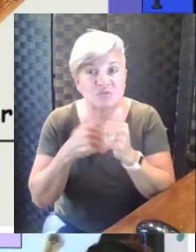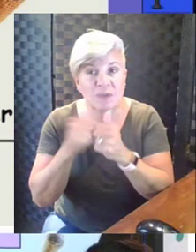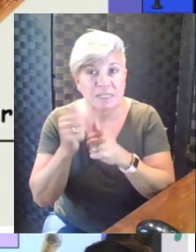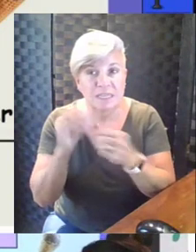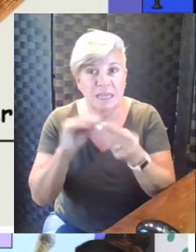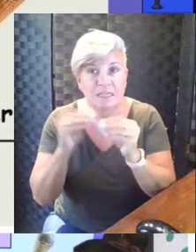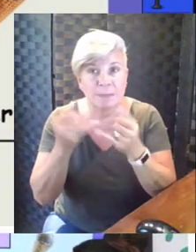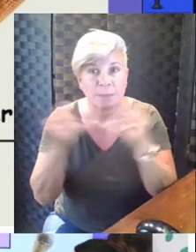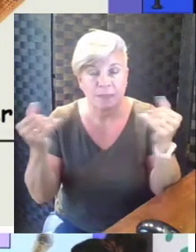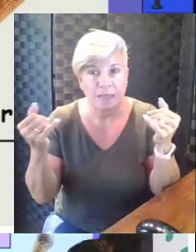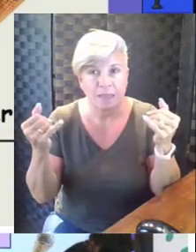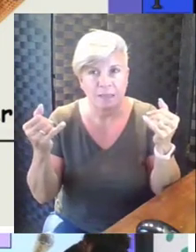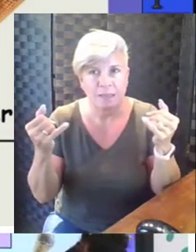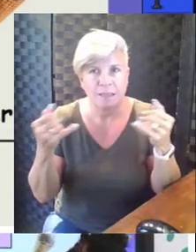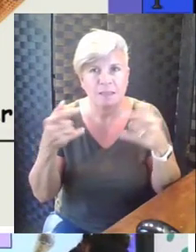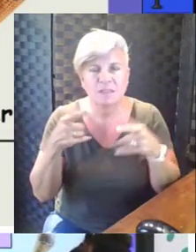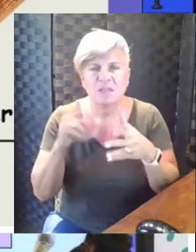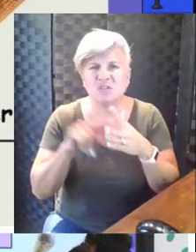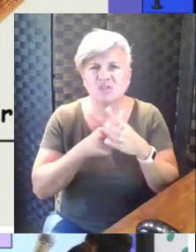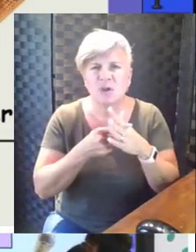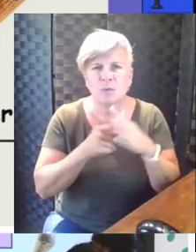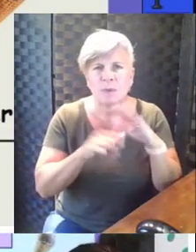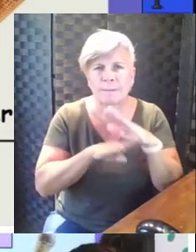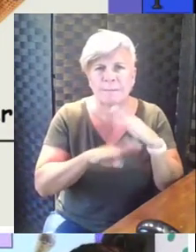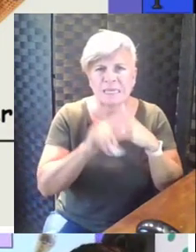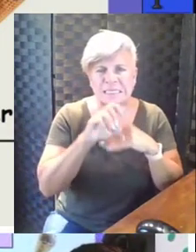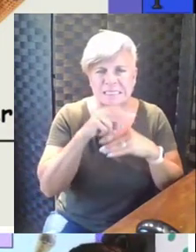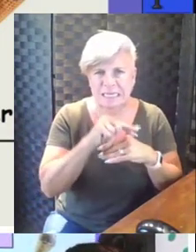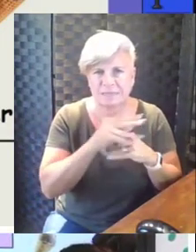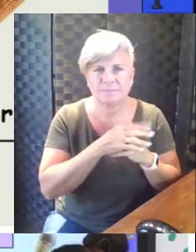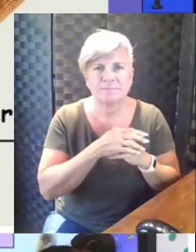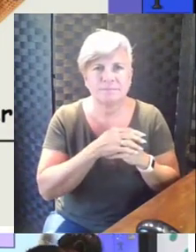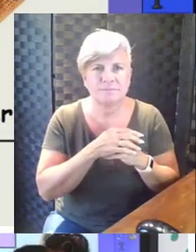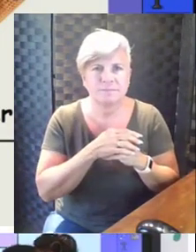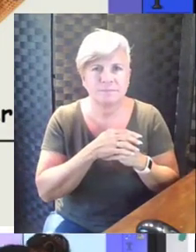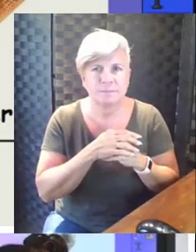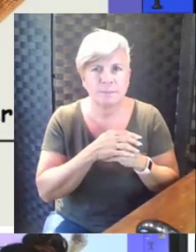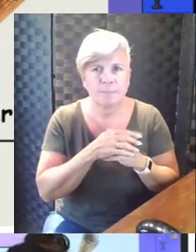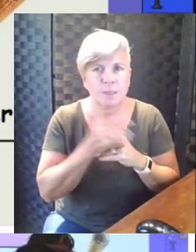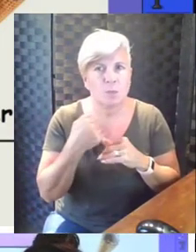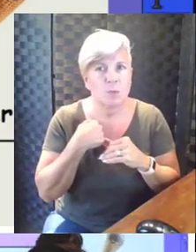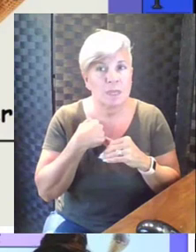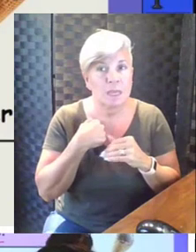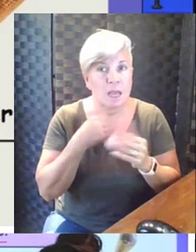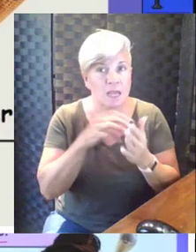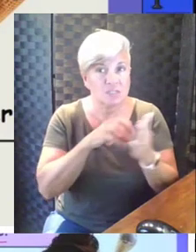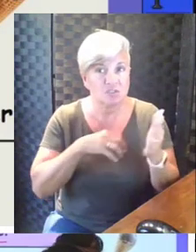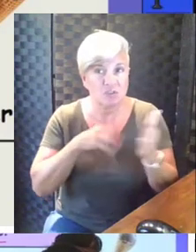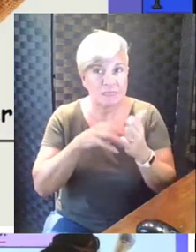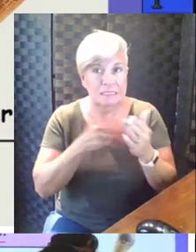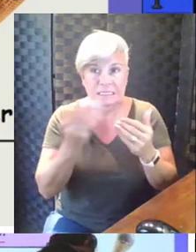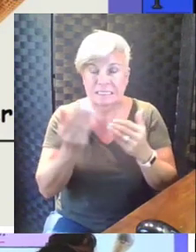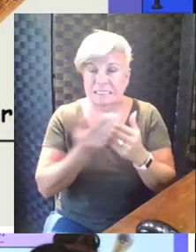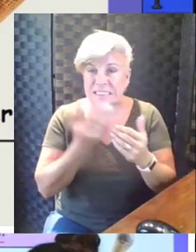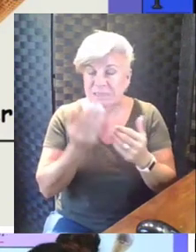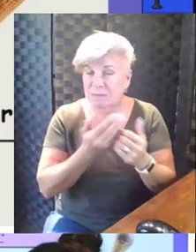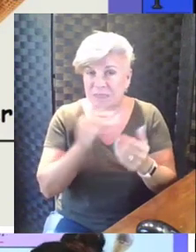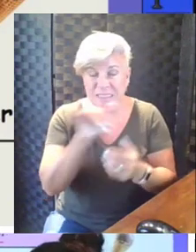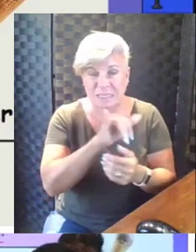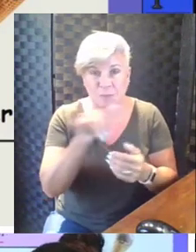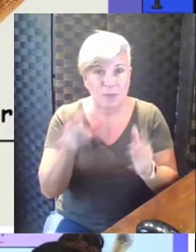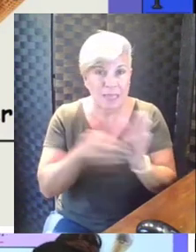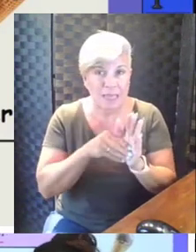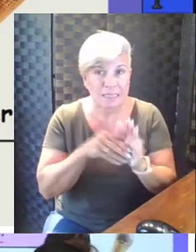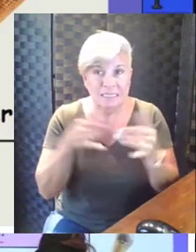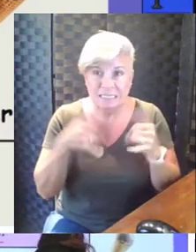number line. So let's start with our base 10 models. Now when we are subtracting, it's very similar when we add.